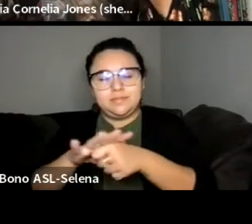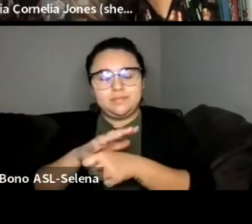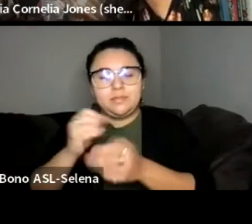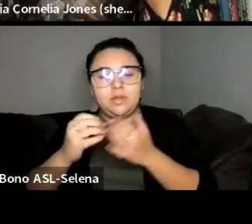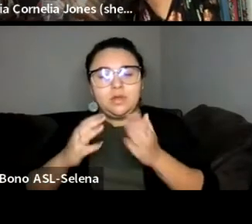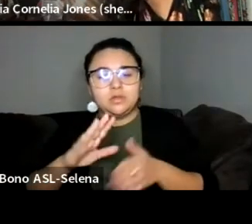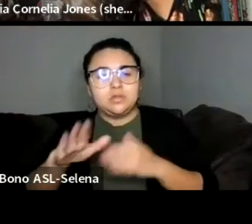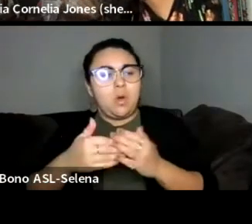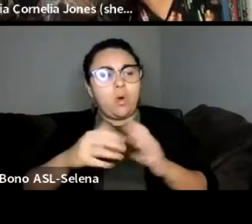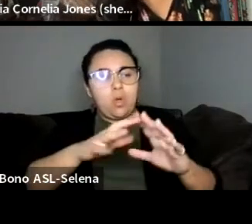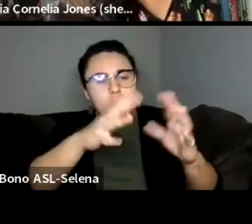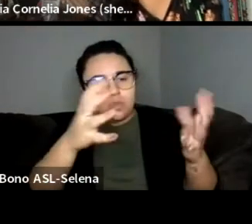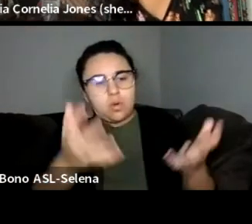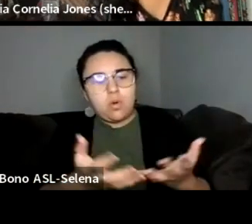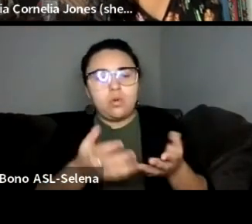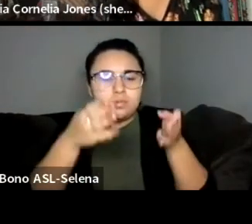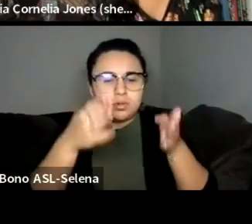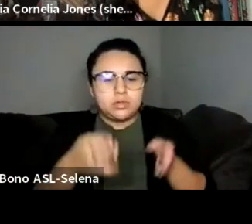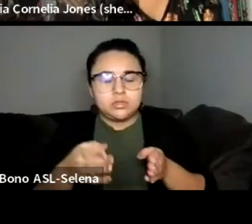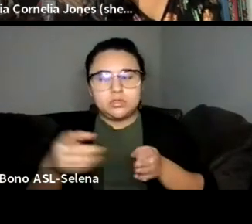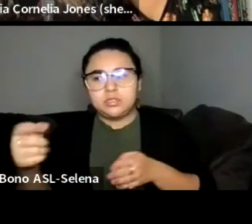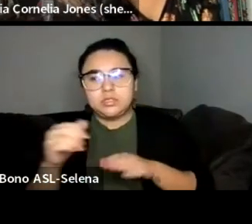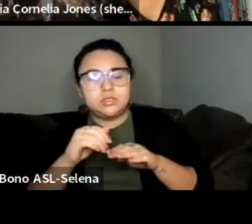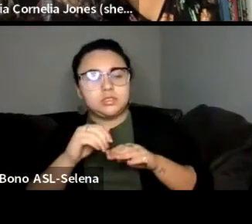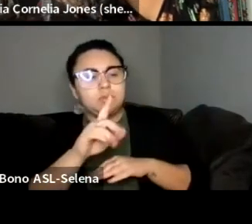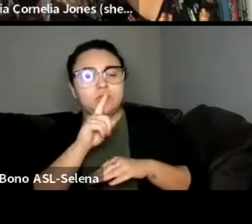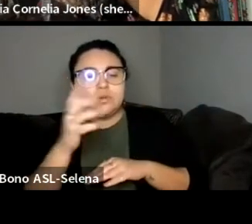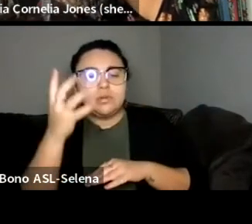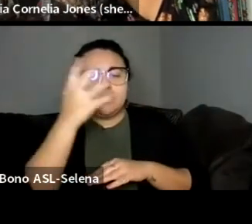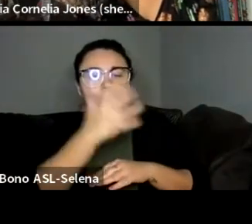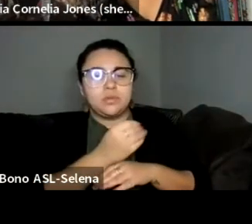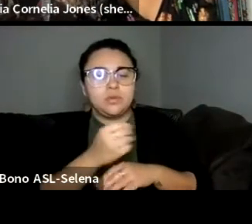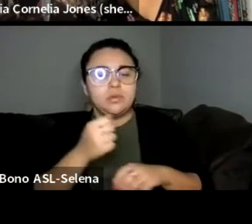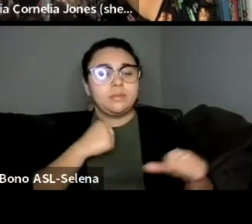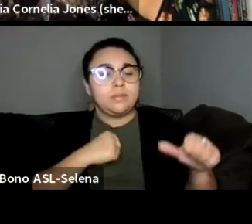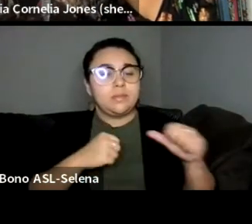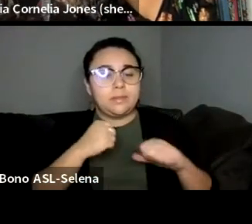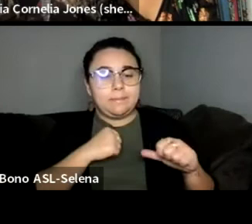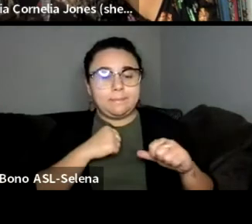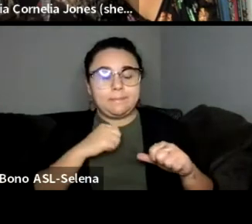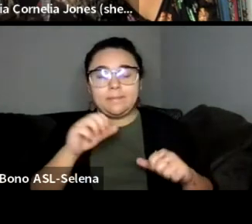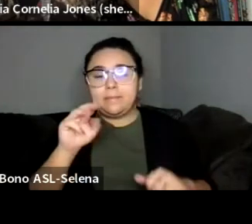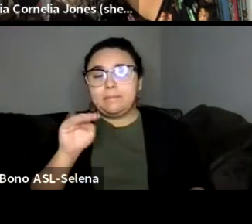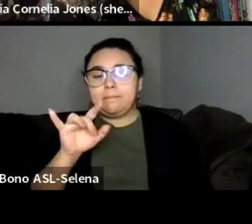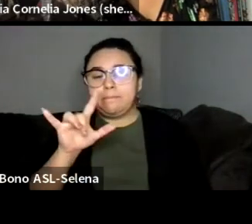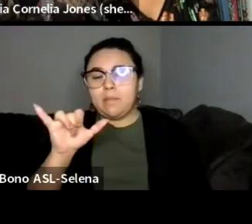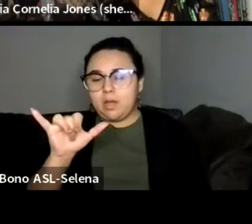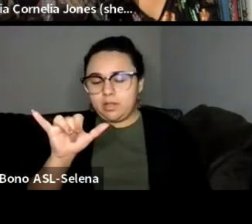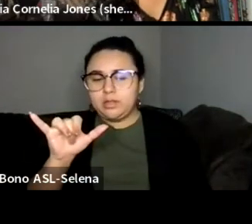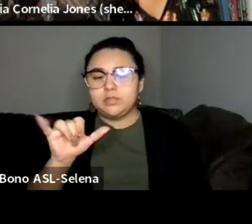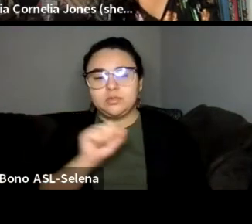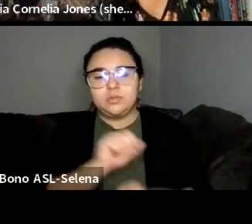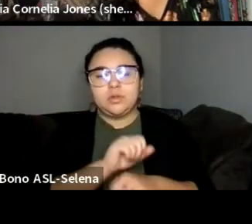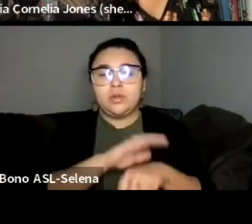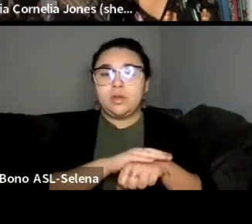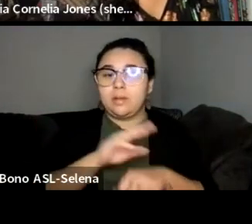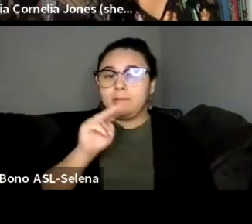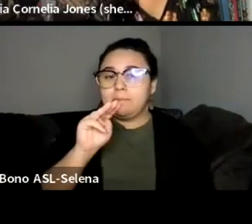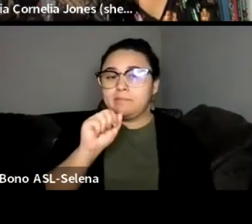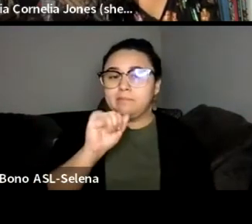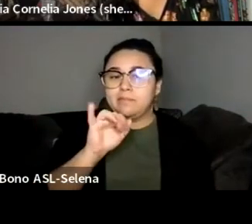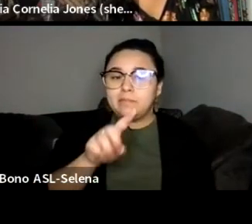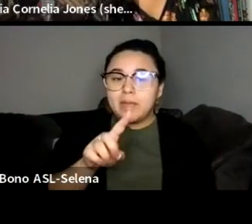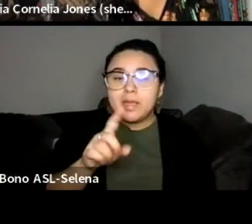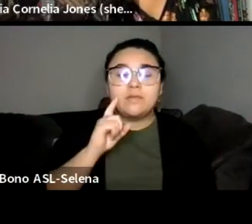was considered. And she sent me this beautiful play by Molly Smith Messler, who actually is now working on Made for Netflix, and another